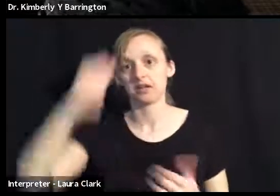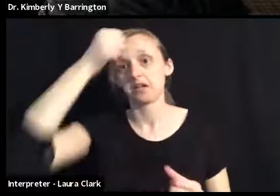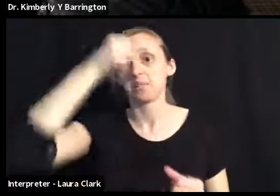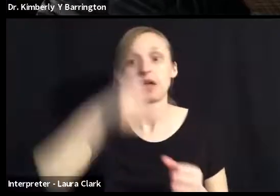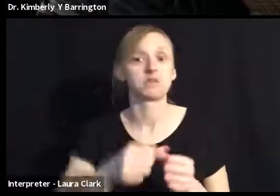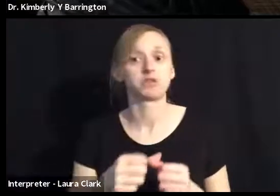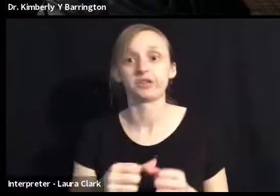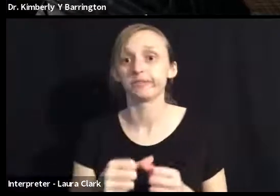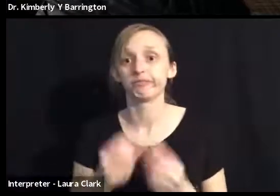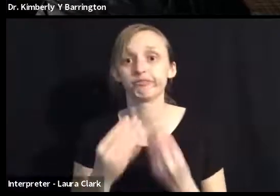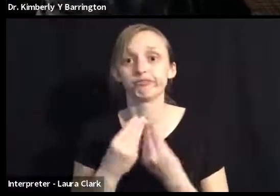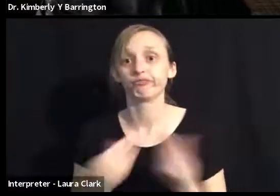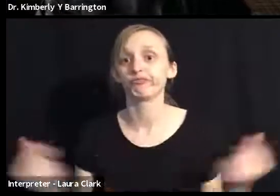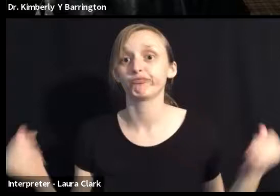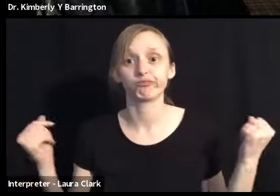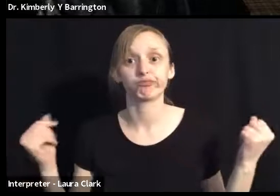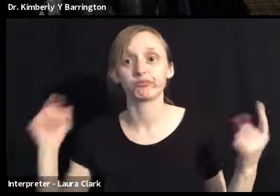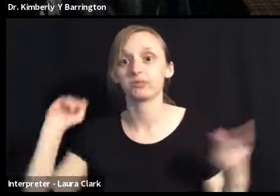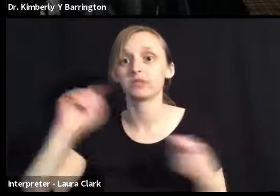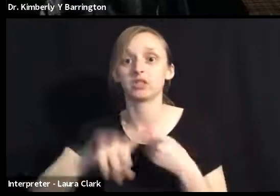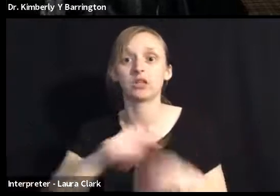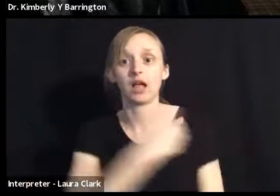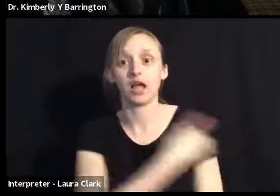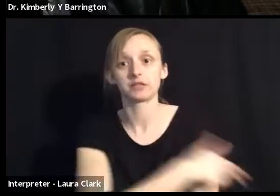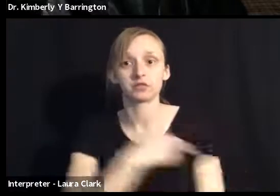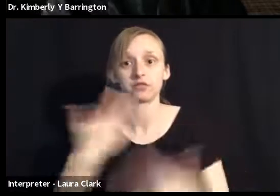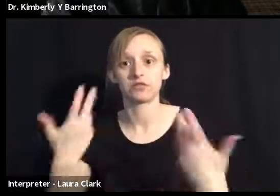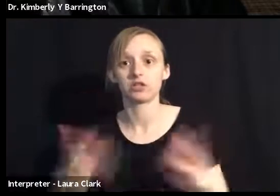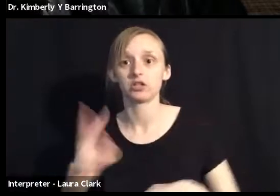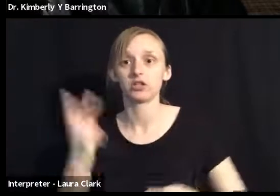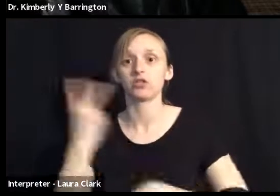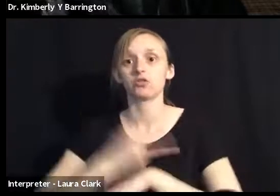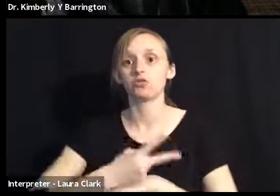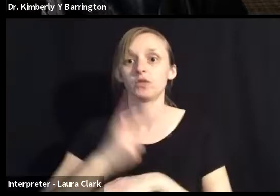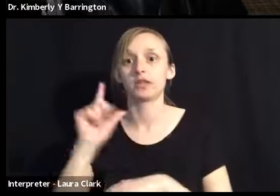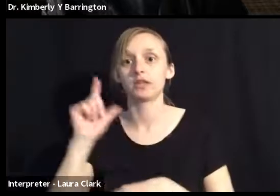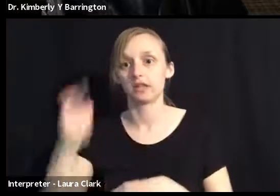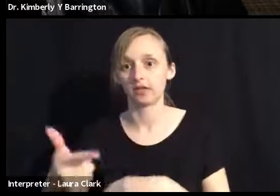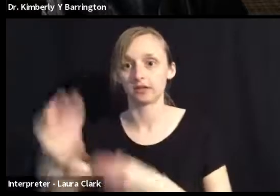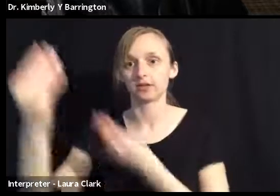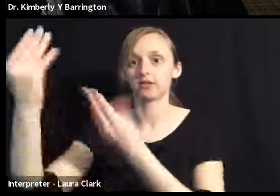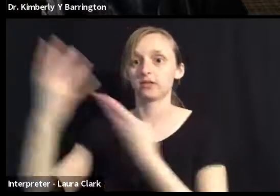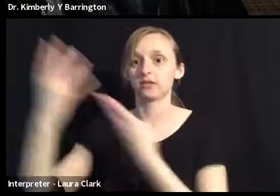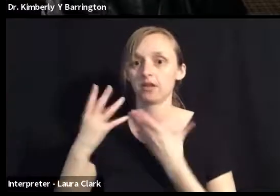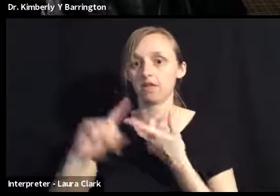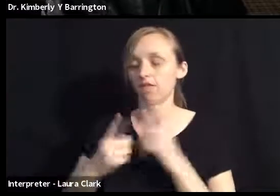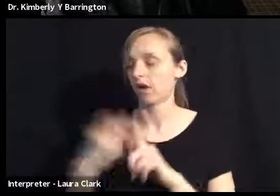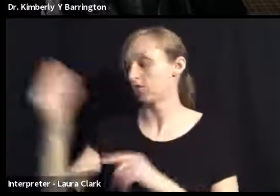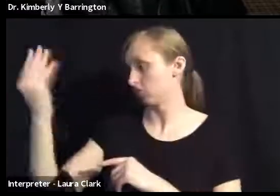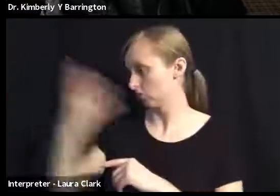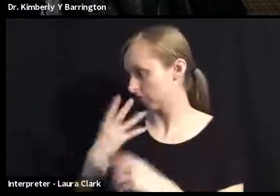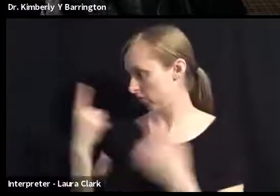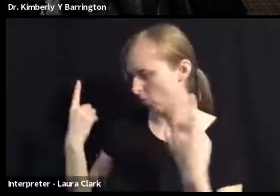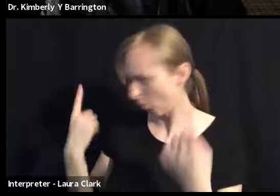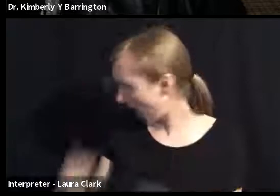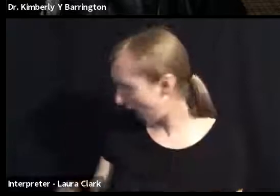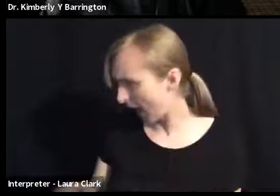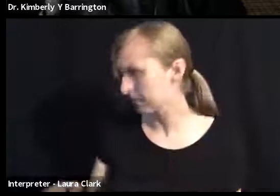left until we got out the hospital 2 days later and she reminded me of what happened. And she literally told